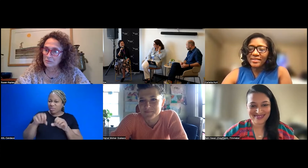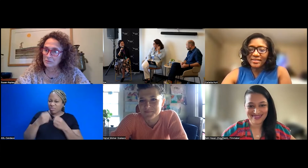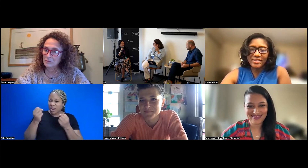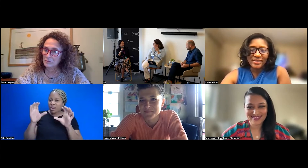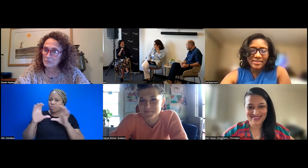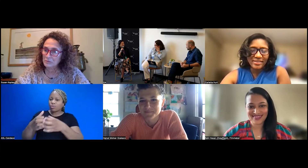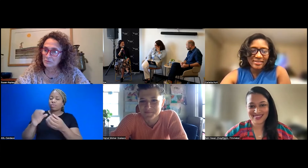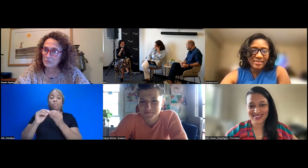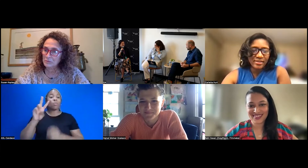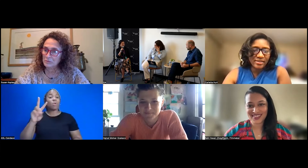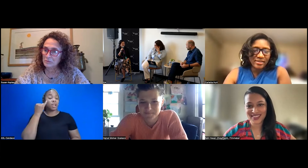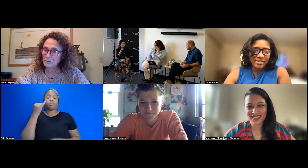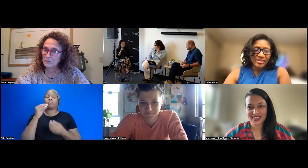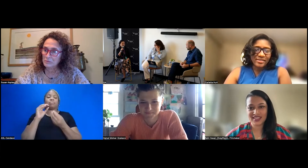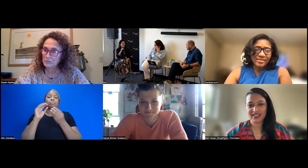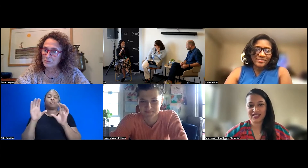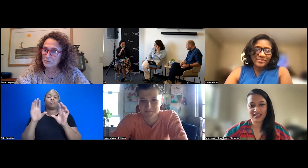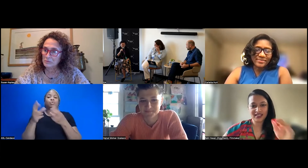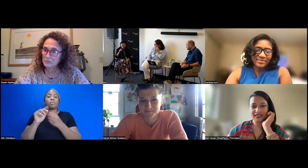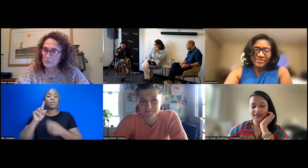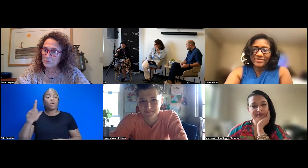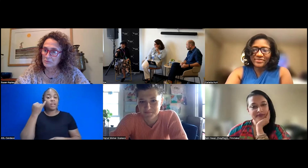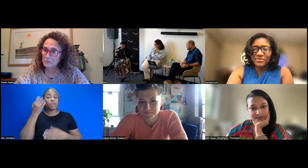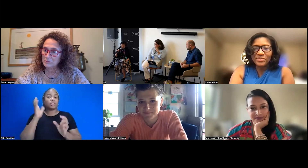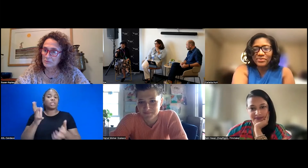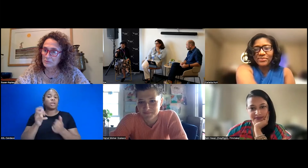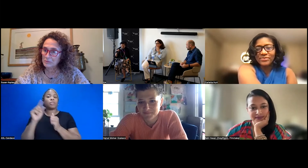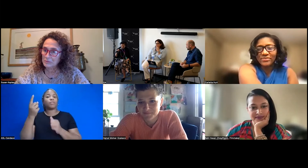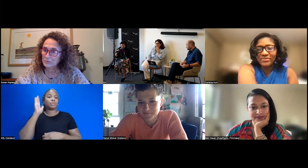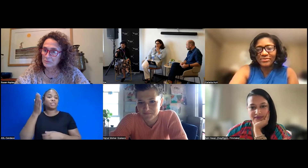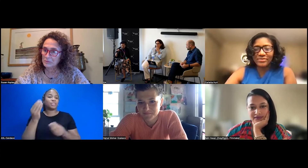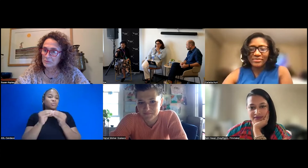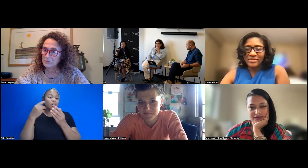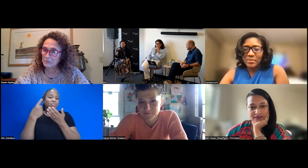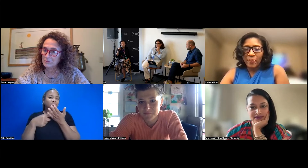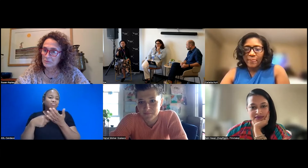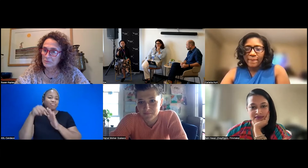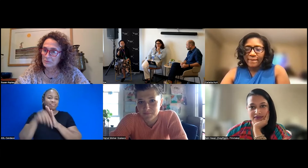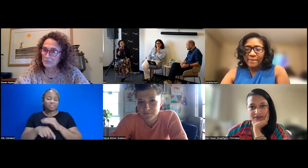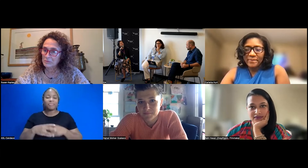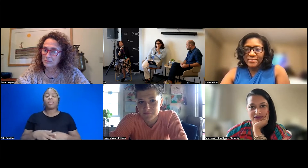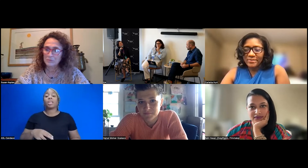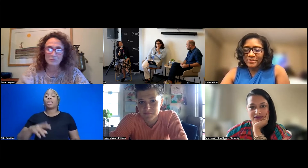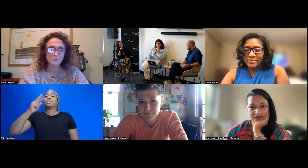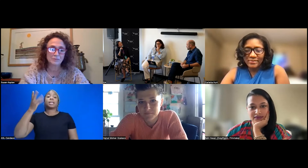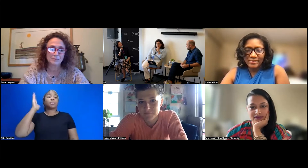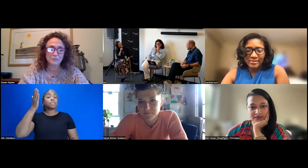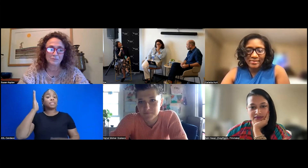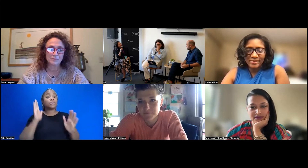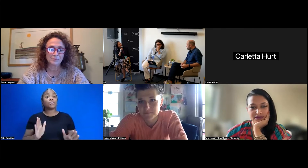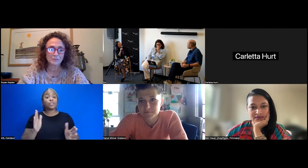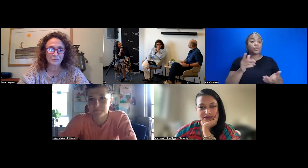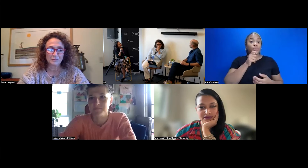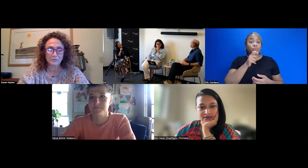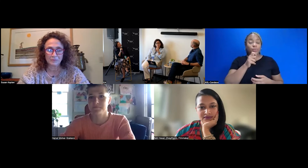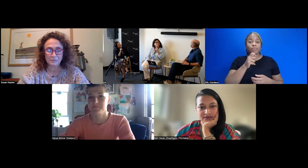you would like to chat with the first presenters more. Our second presenters are going to be